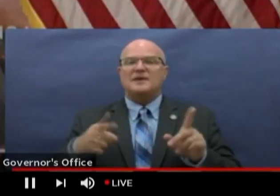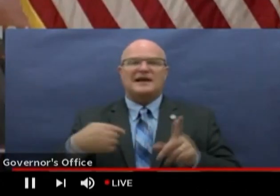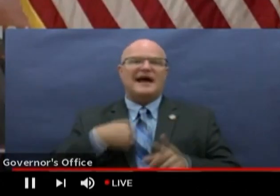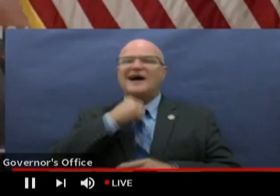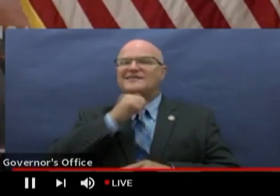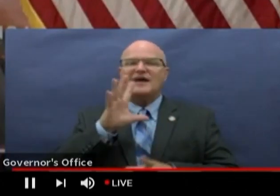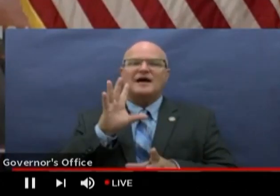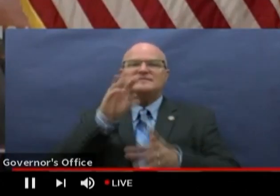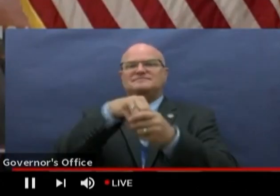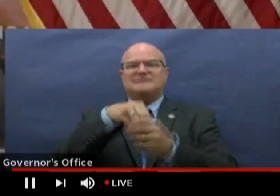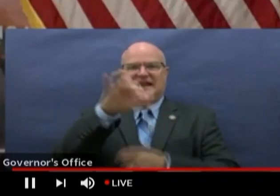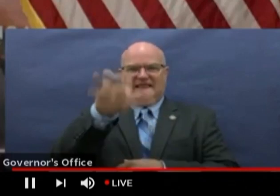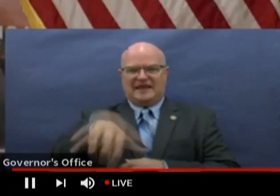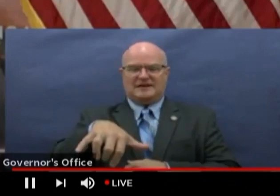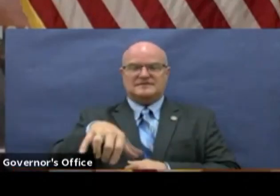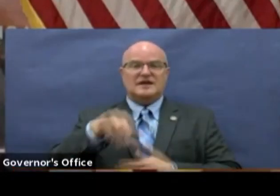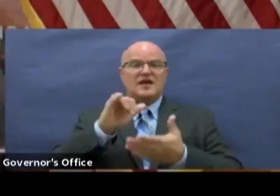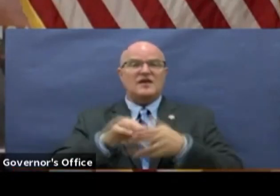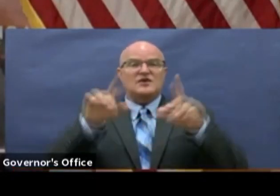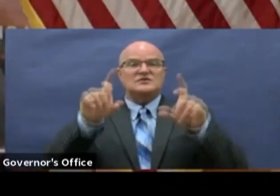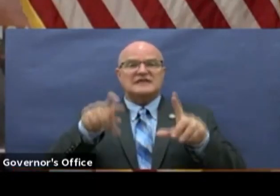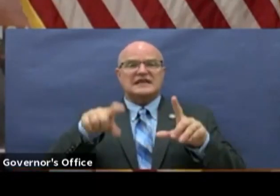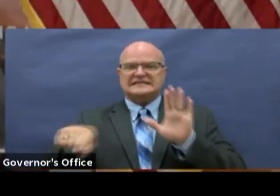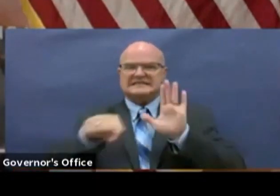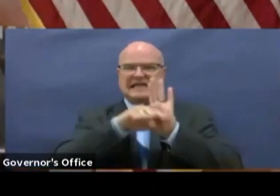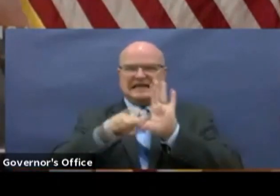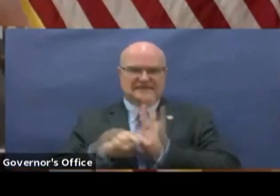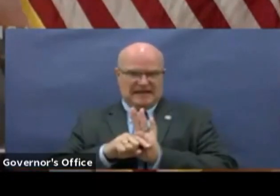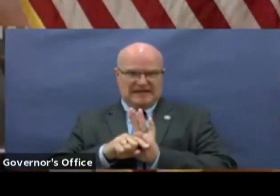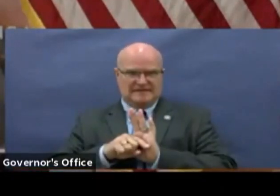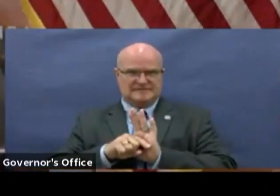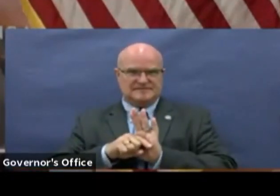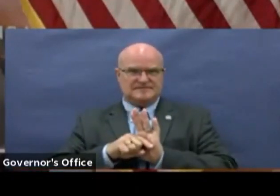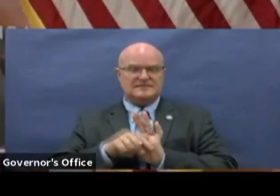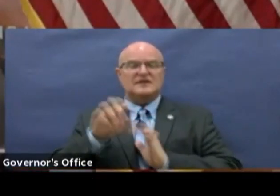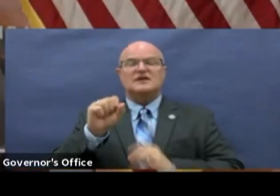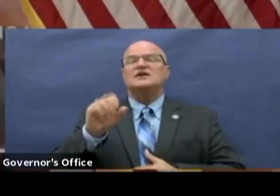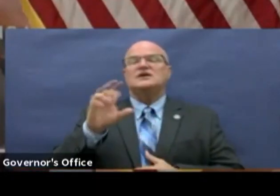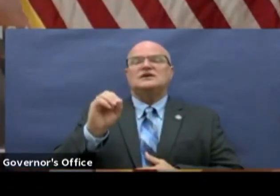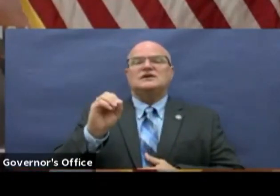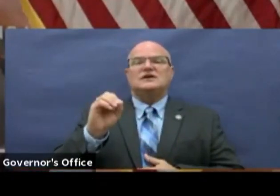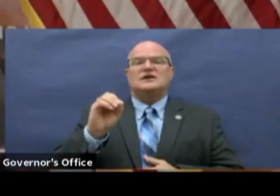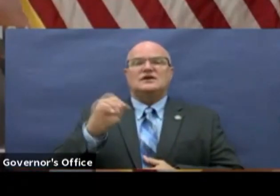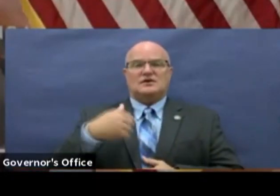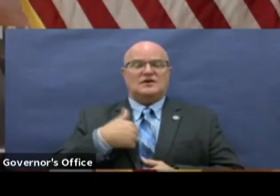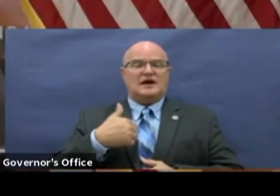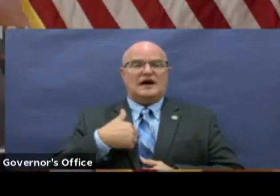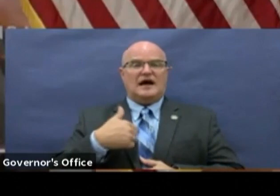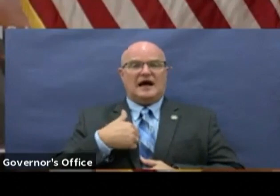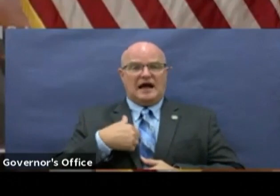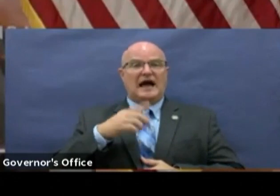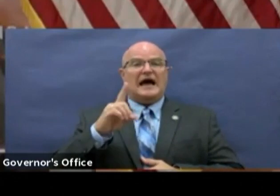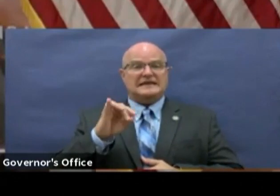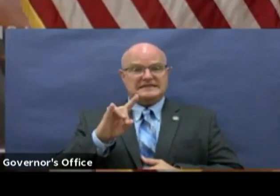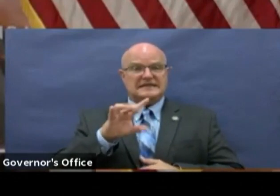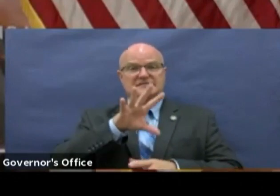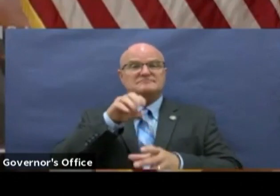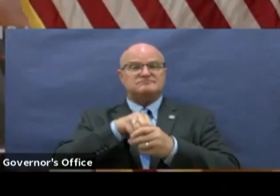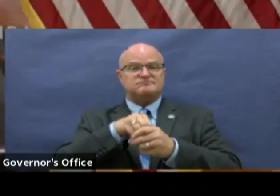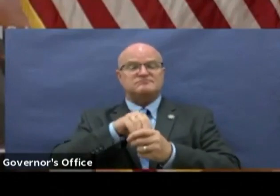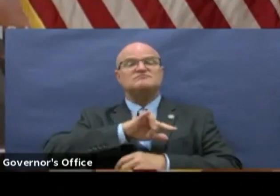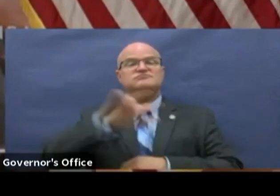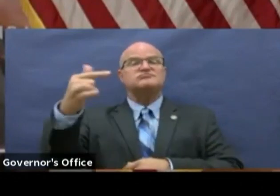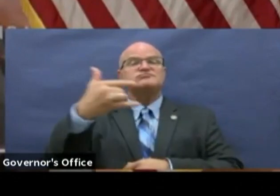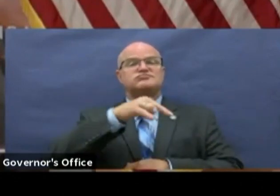have been participating in it. Those tests came back negative. And so I did participate in